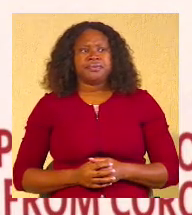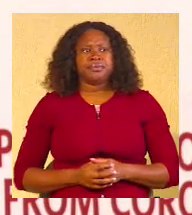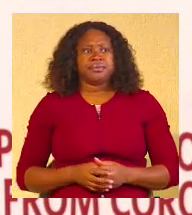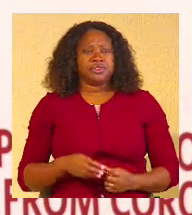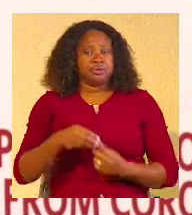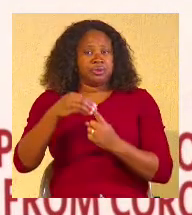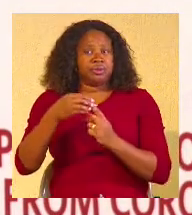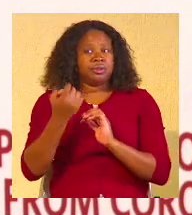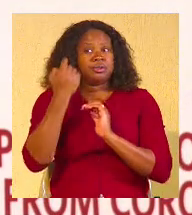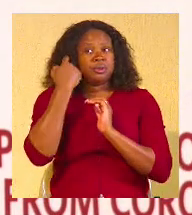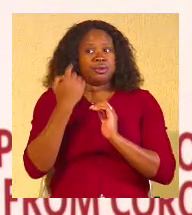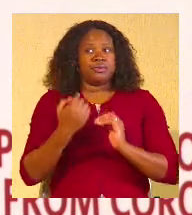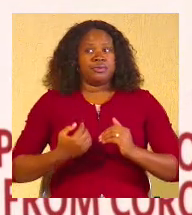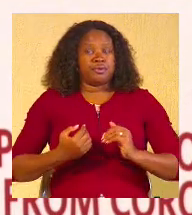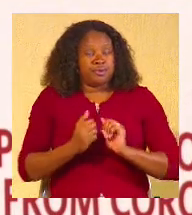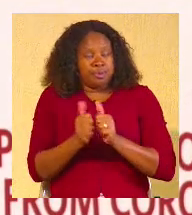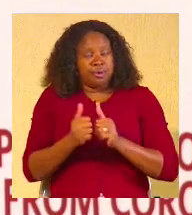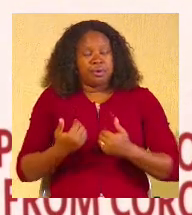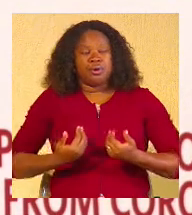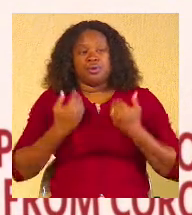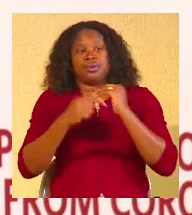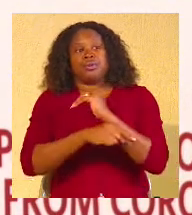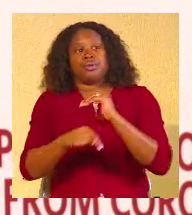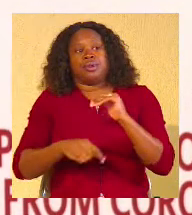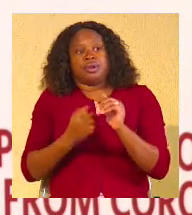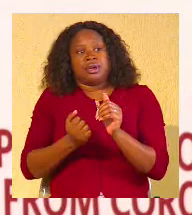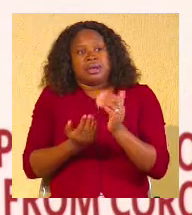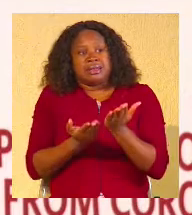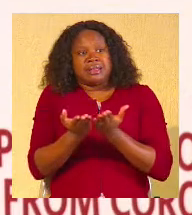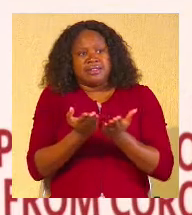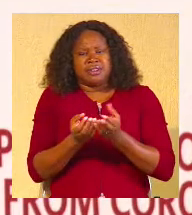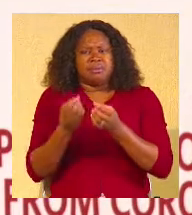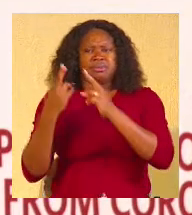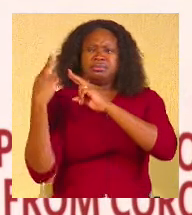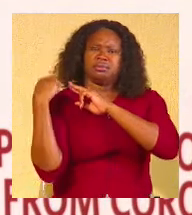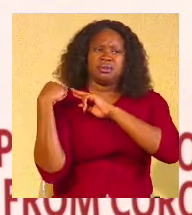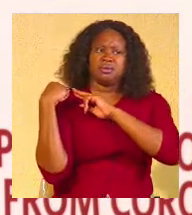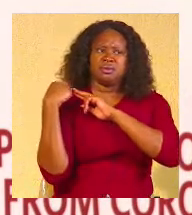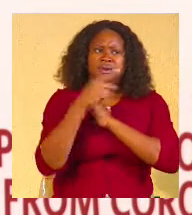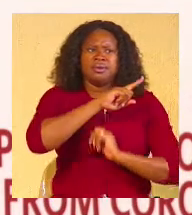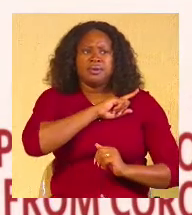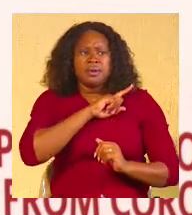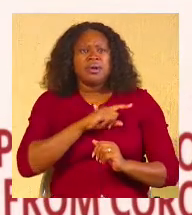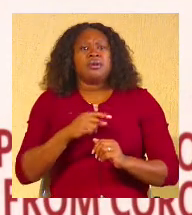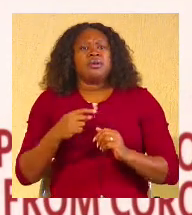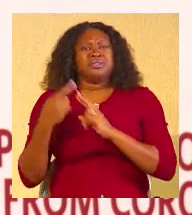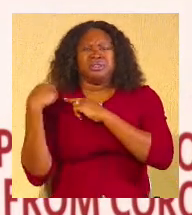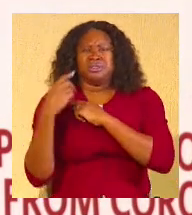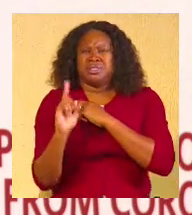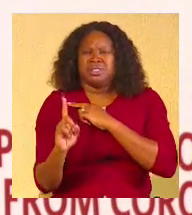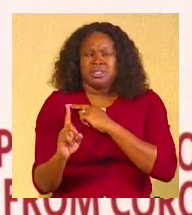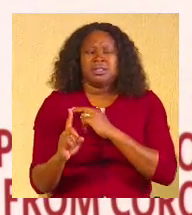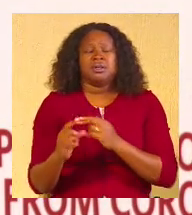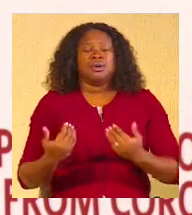Specifically, the Ministry of Sport, Youth and National Service is mandated to ensure that the youth in Namibia become